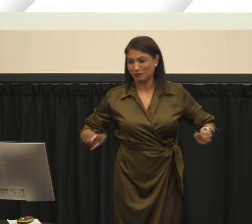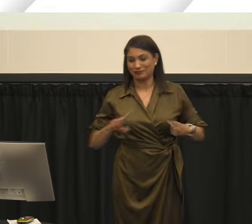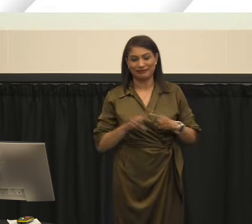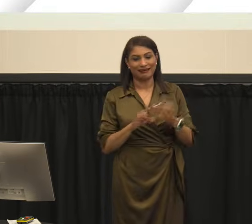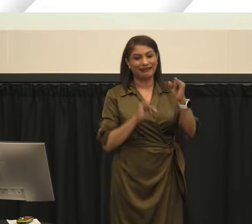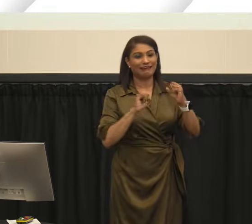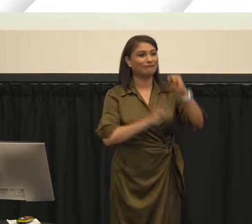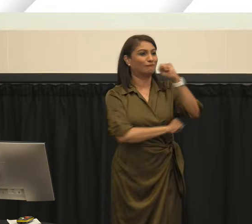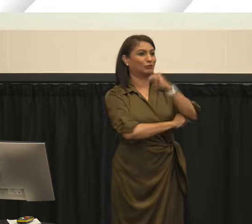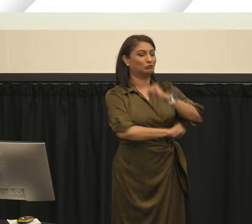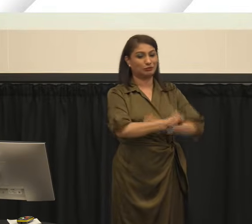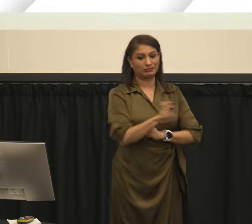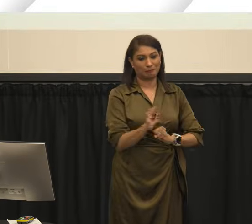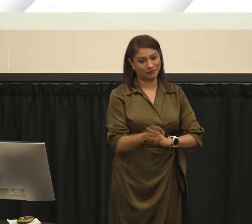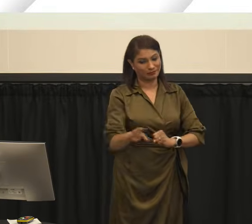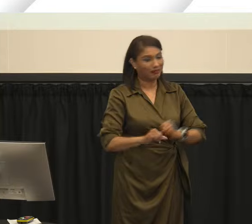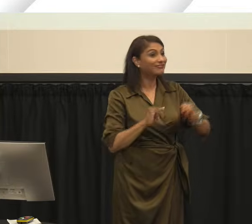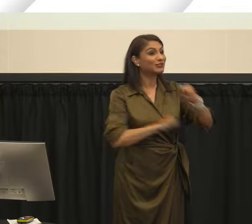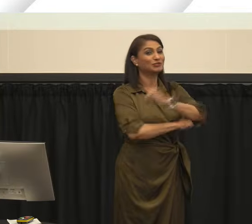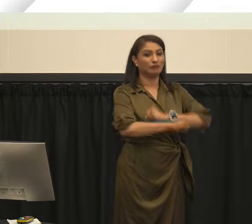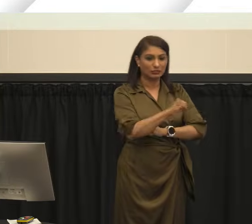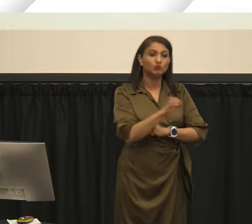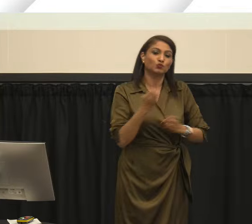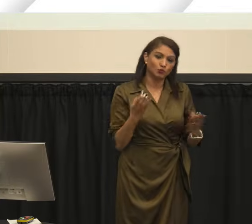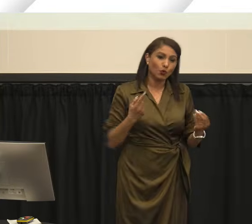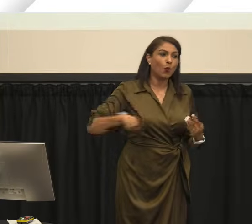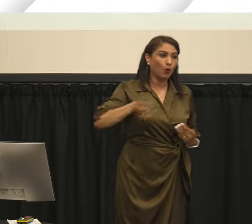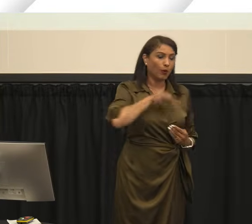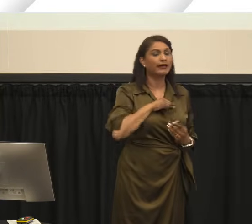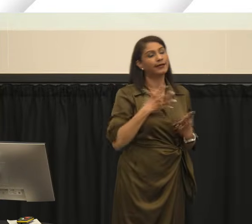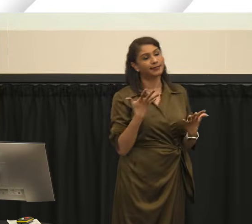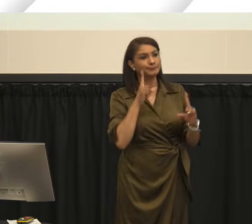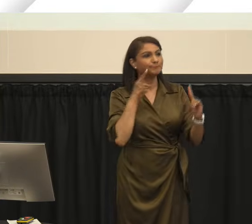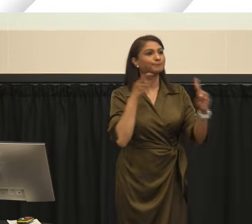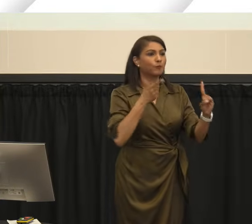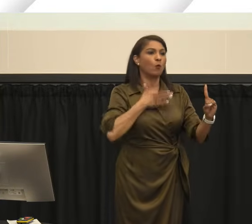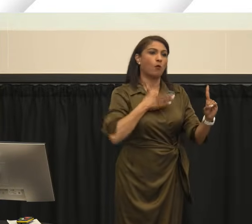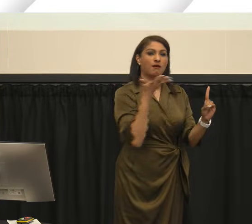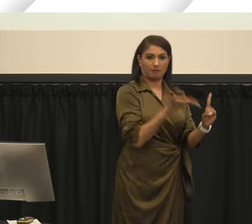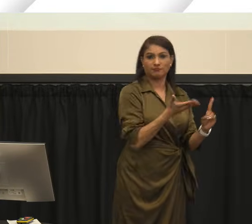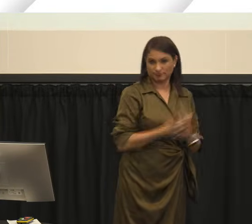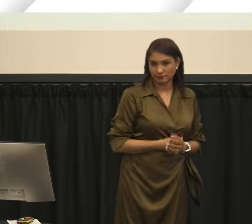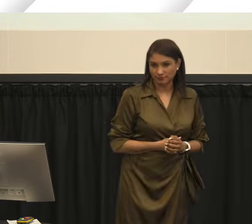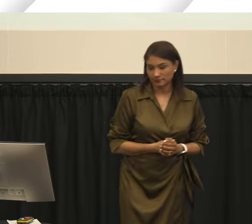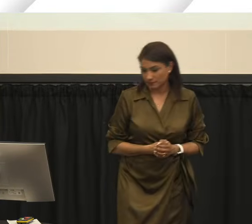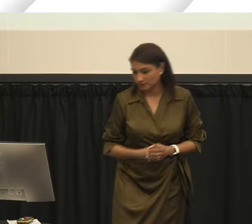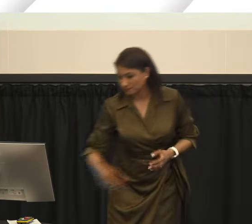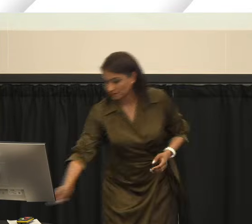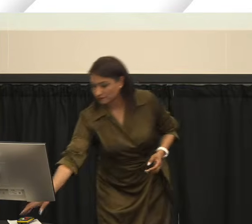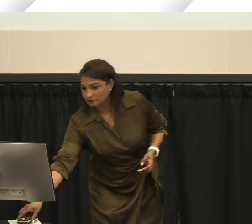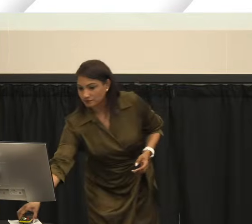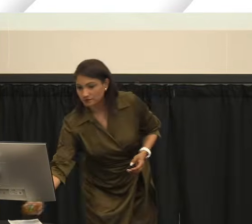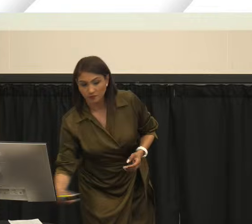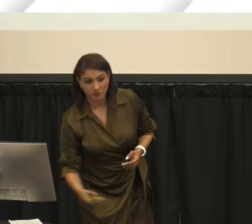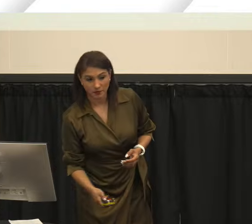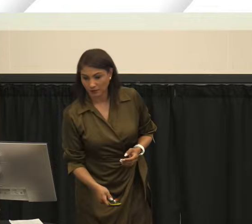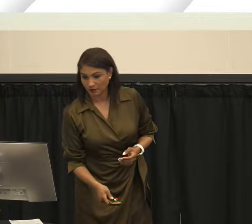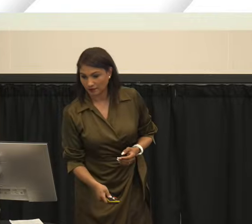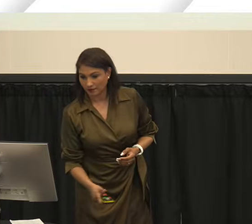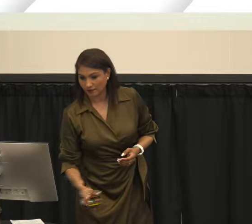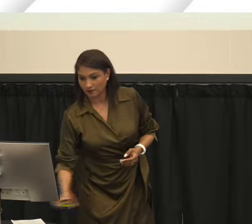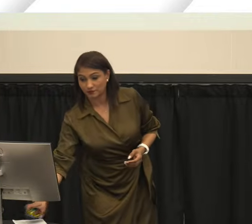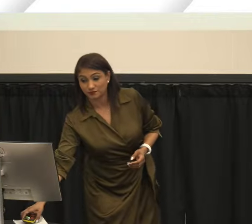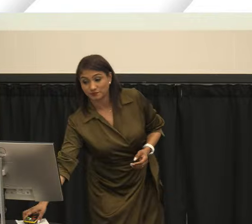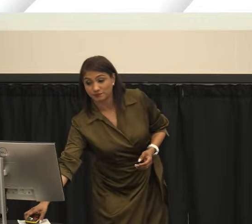a national linguistic and research infrastructure. So that's the aim of what the